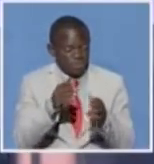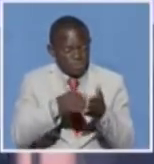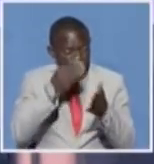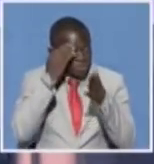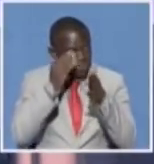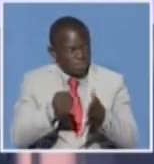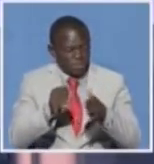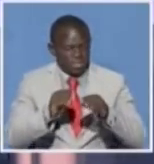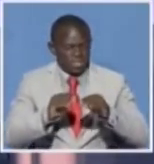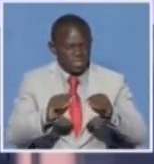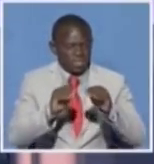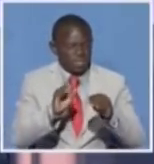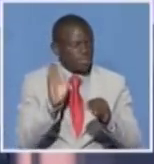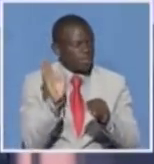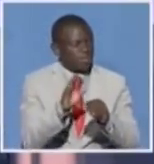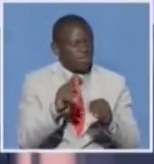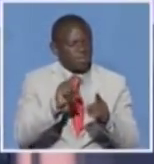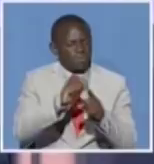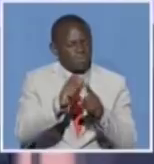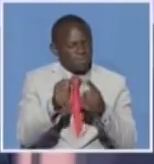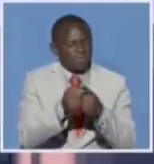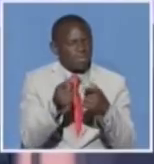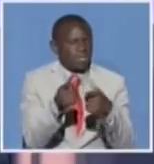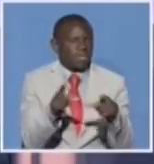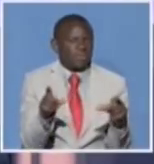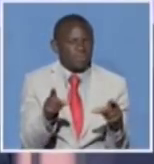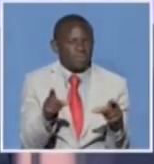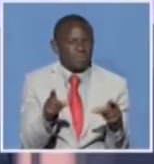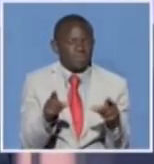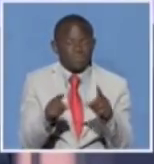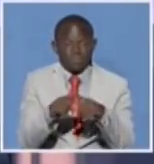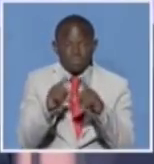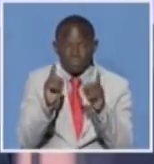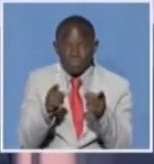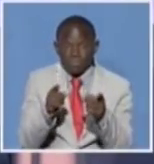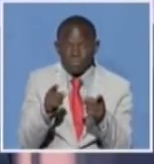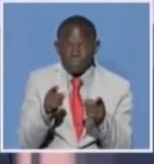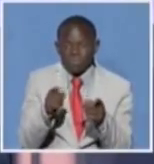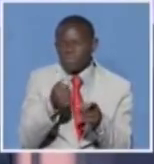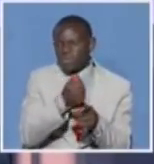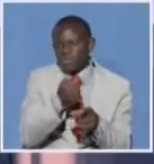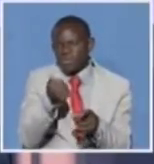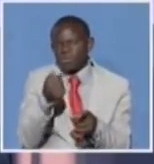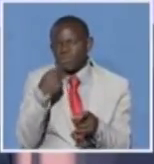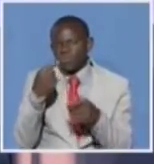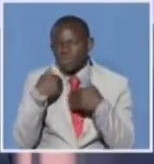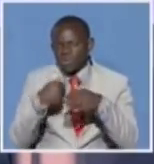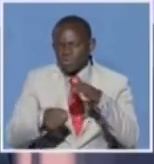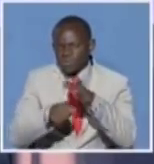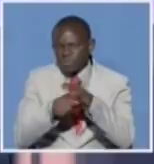middle class and the upper class have exempted themselves from this provision because they're going to private schools that don't teach in the language of